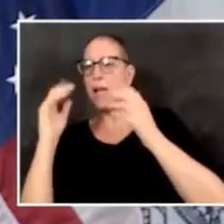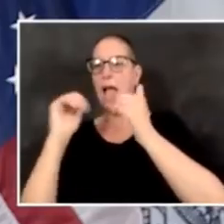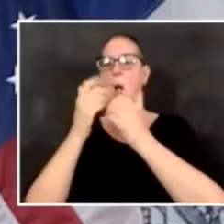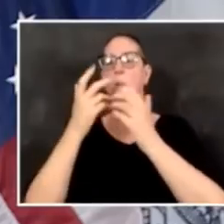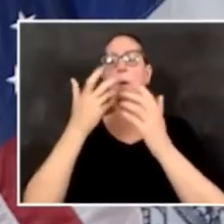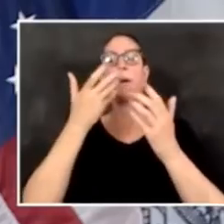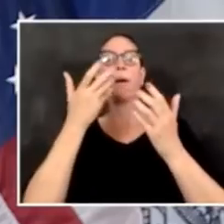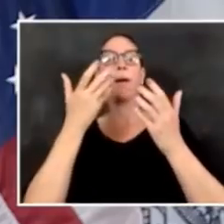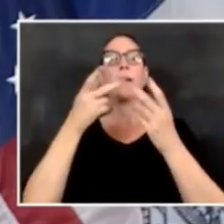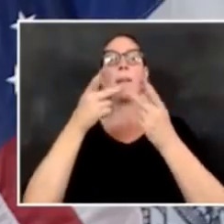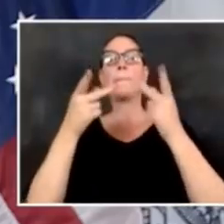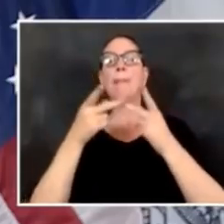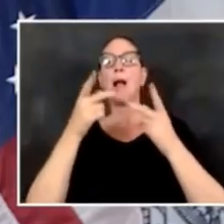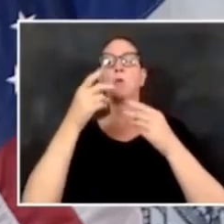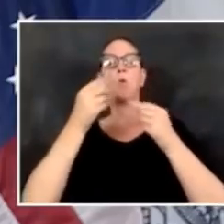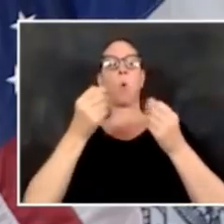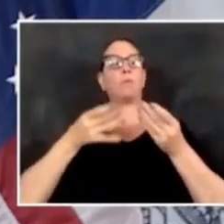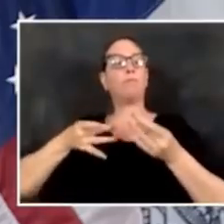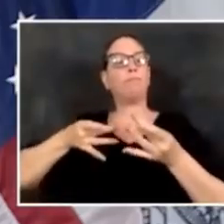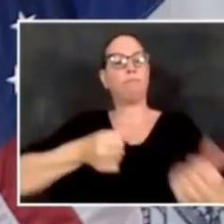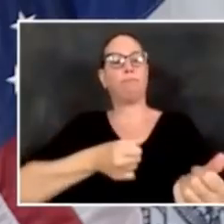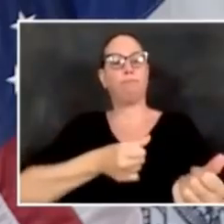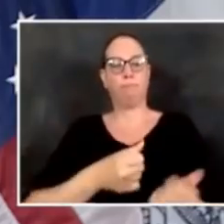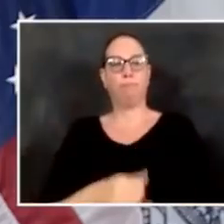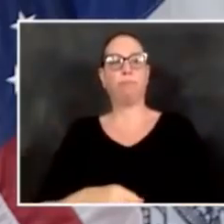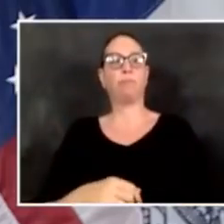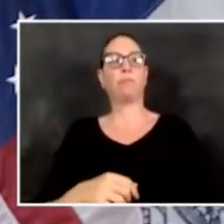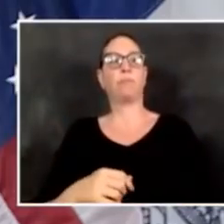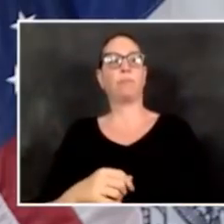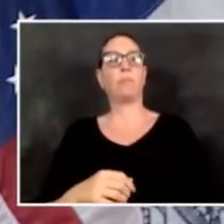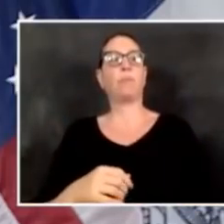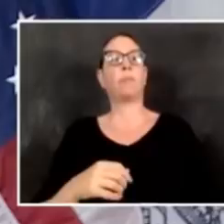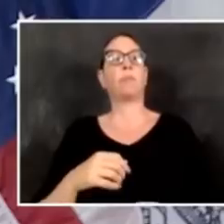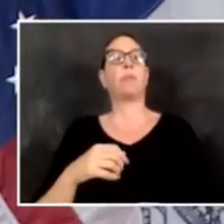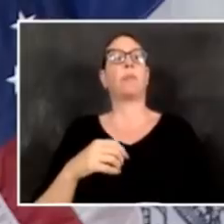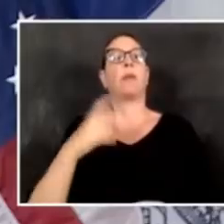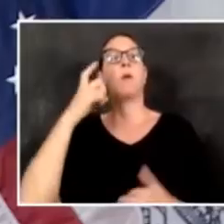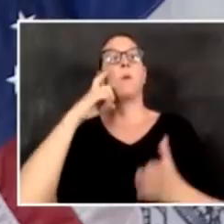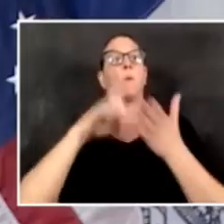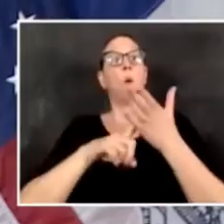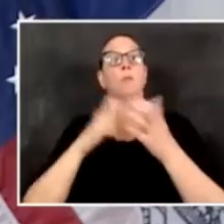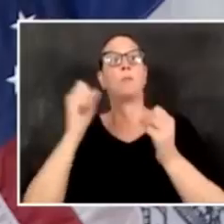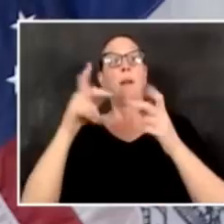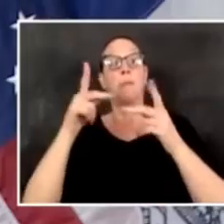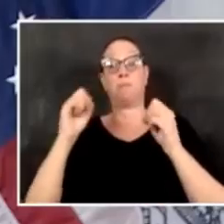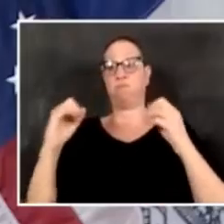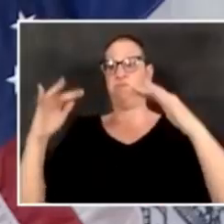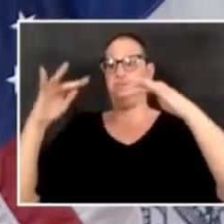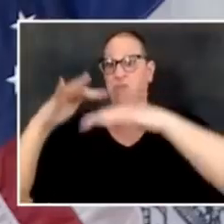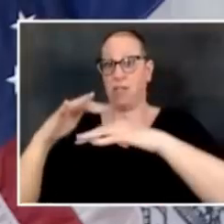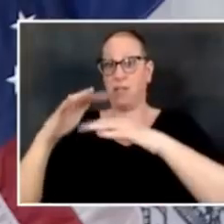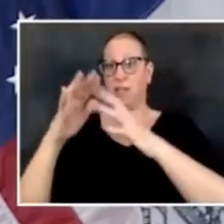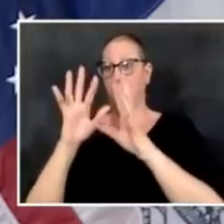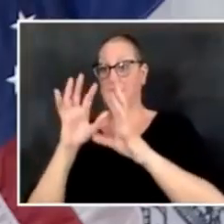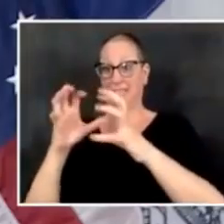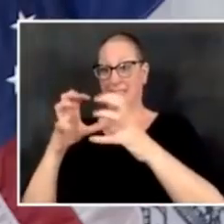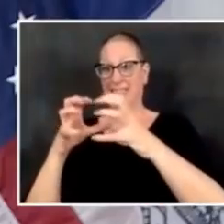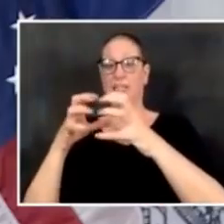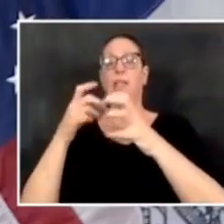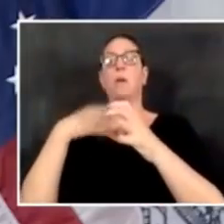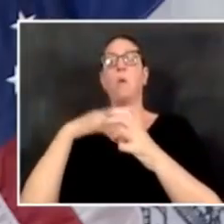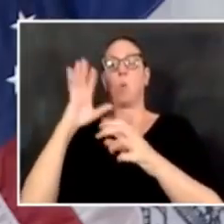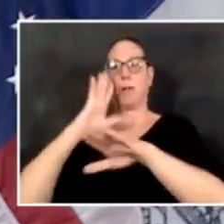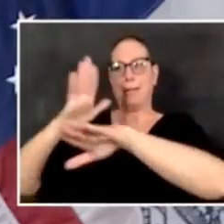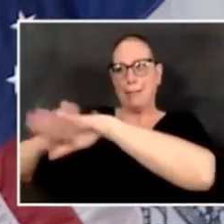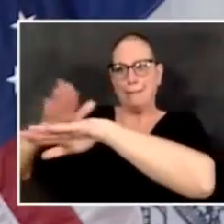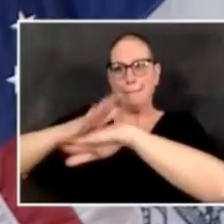see crowding that was a little too close, and we'll make adjustments both in deployment as well as the messaging too. I think the messaging is very